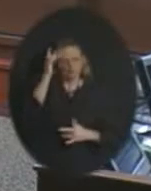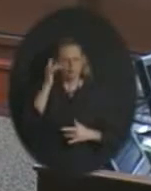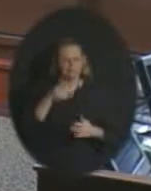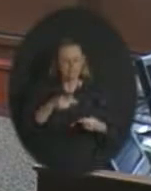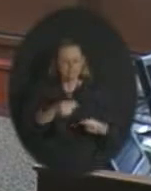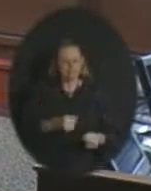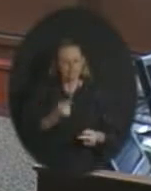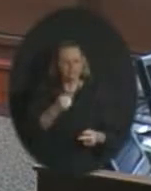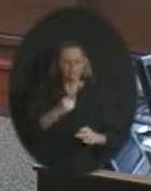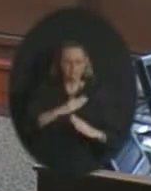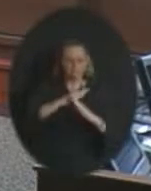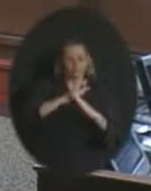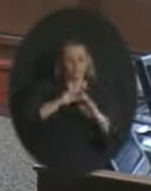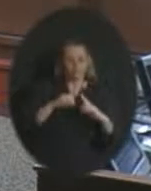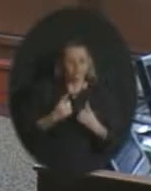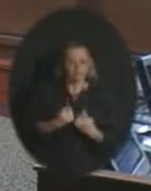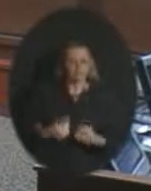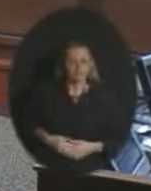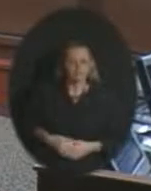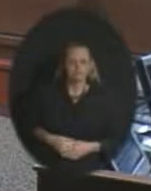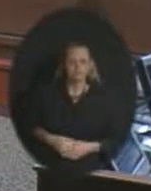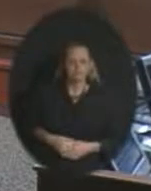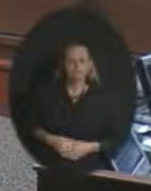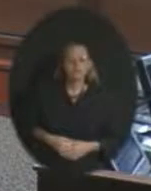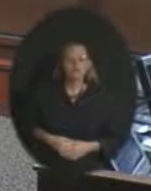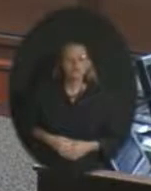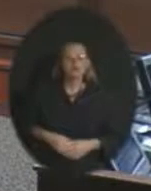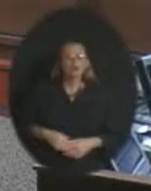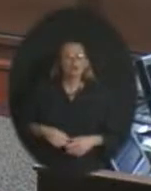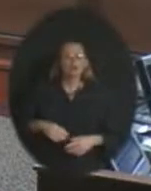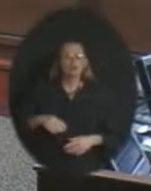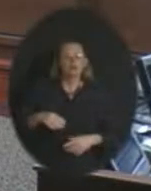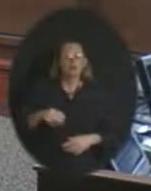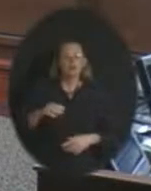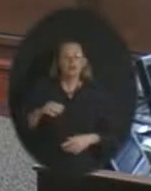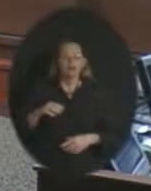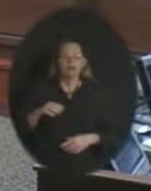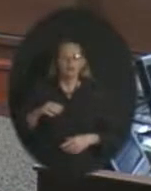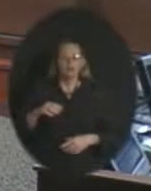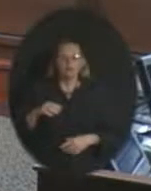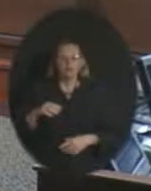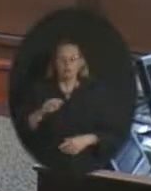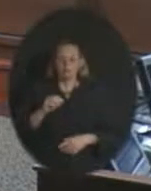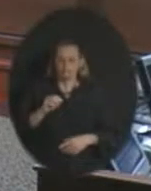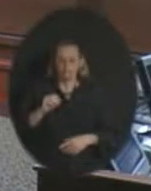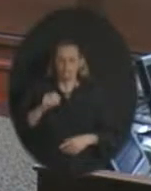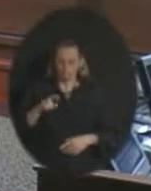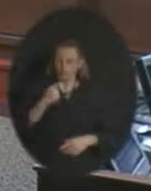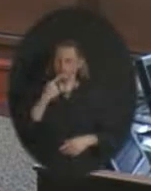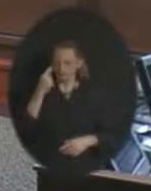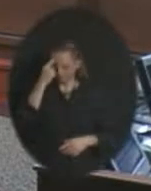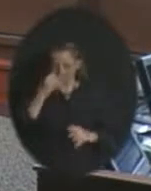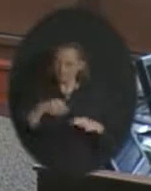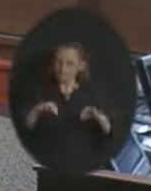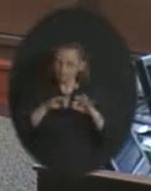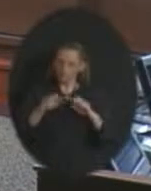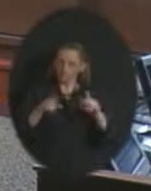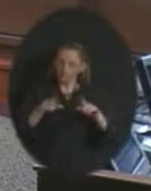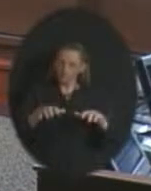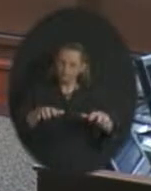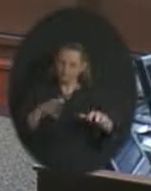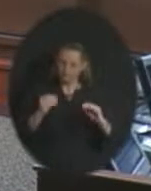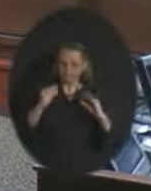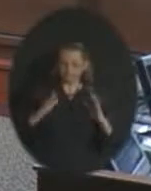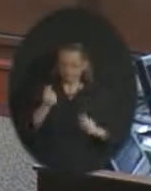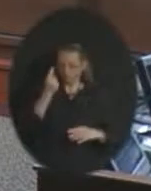agree. And I think it's also important for the public to understand, and our teachers as well, that the other bids from the other bid that we got,